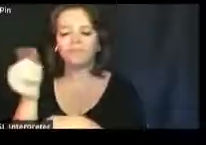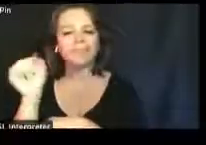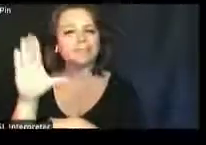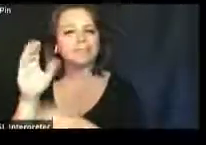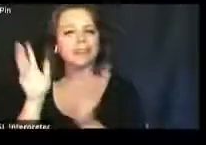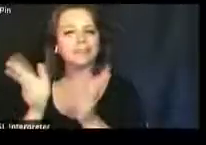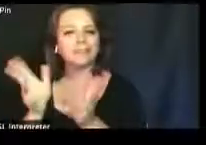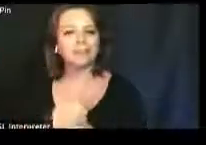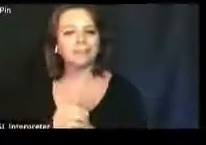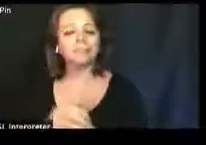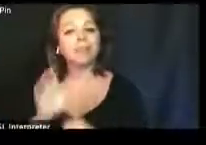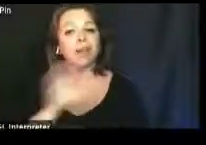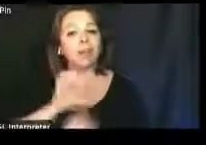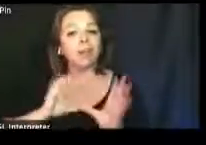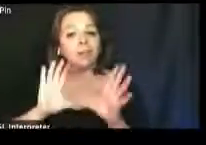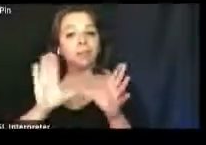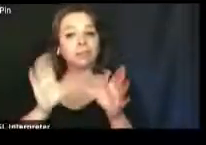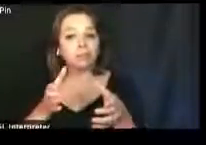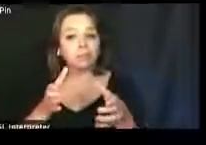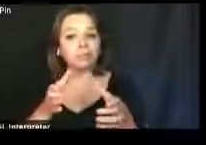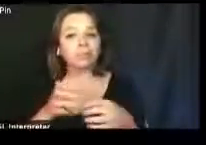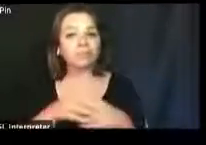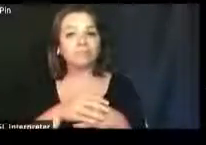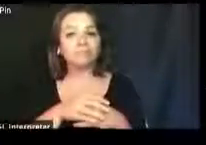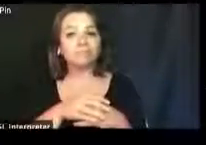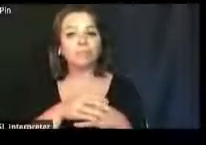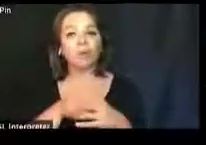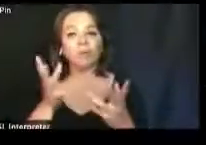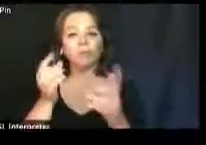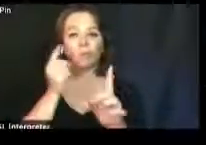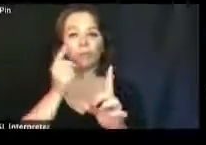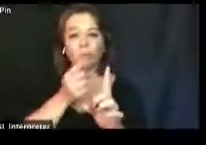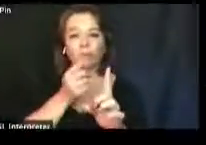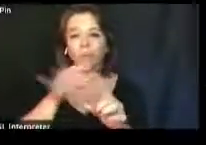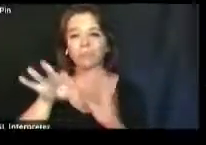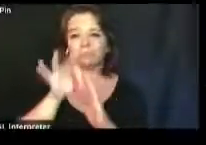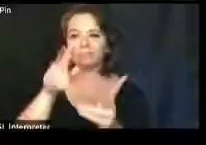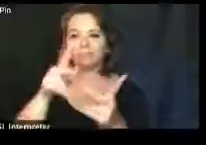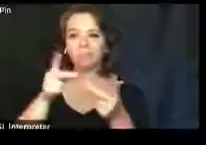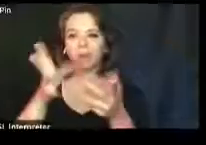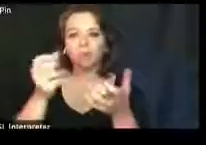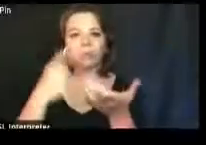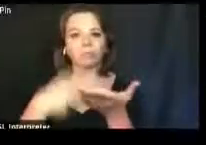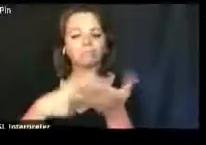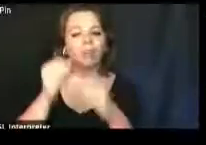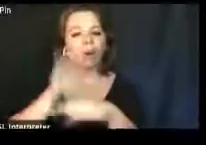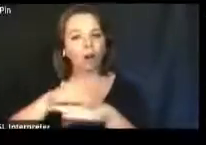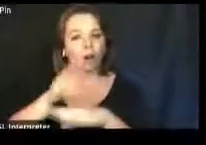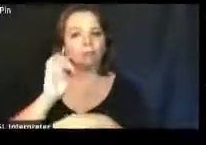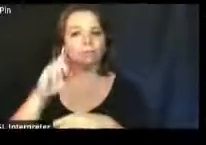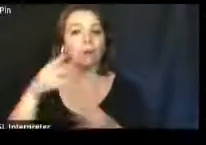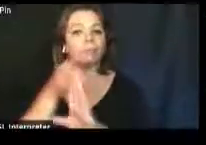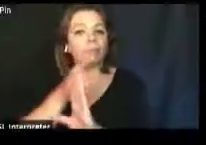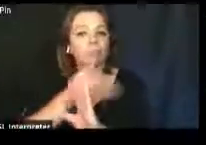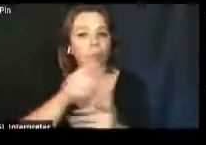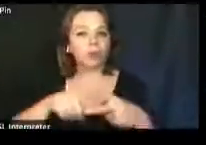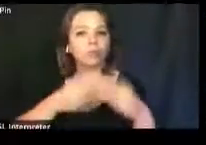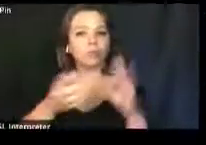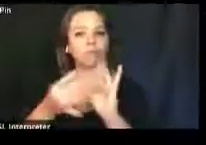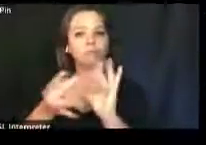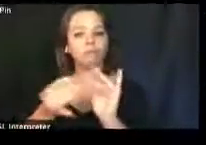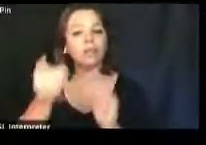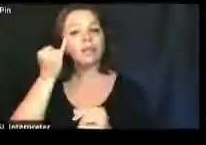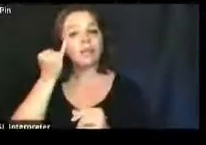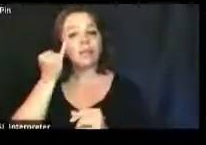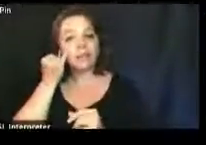find the area on the map you would like to discuss prior to your testimony. If you are within a specific area or if